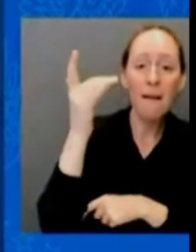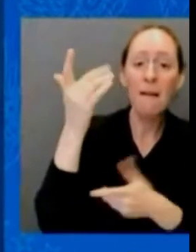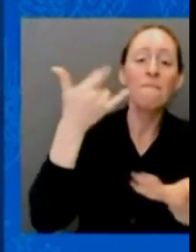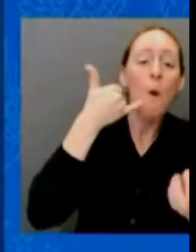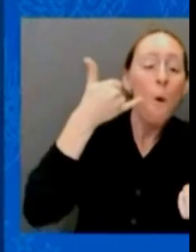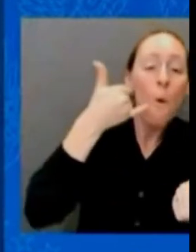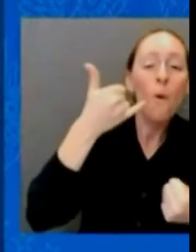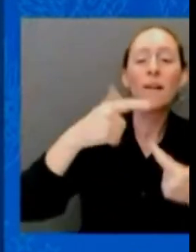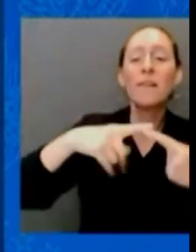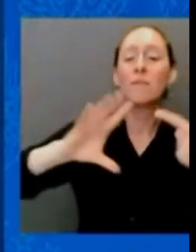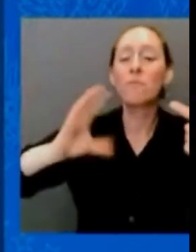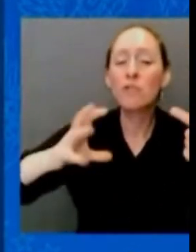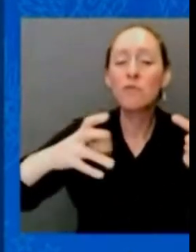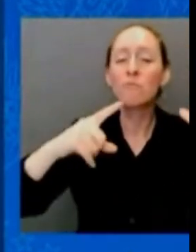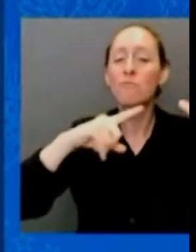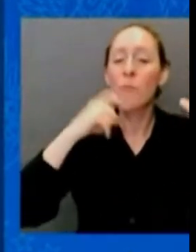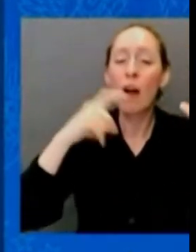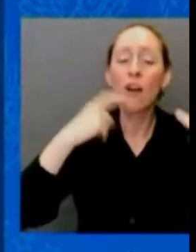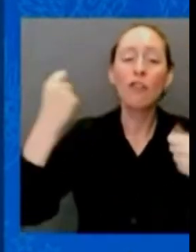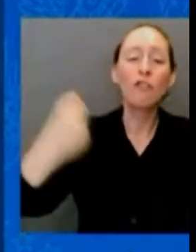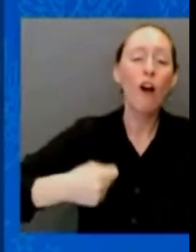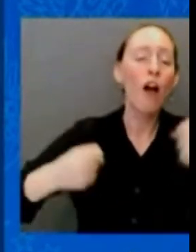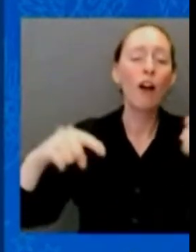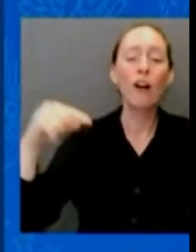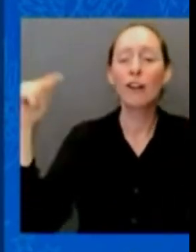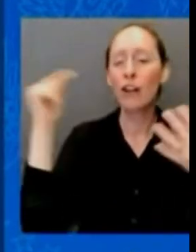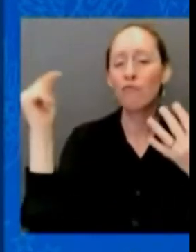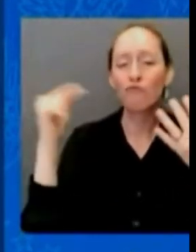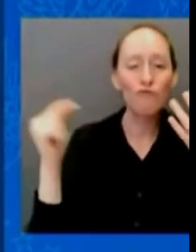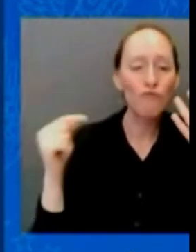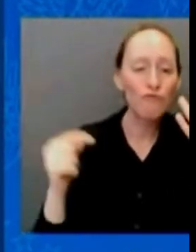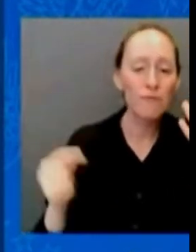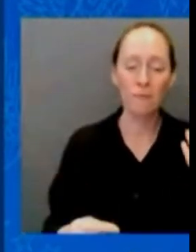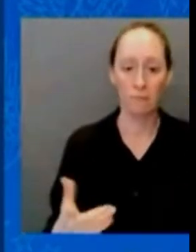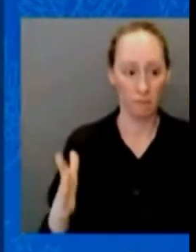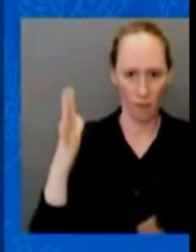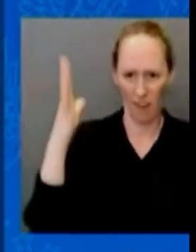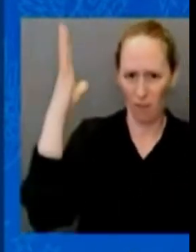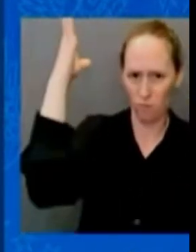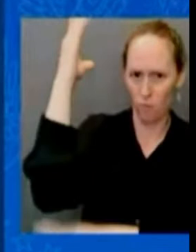kind ever, ever, ever in our history. Thank you very much, boss.